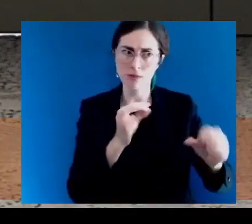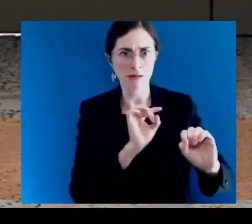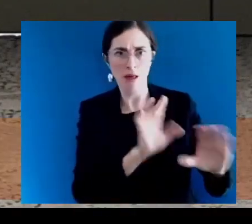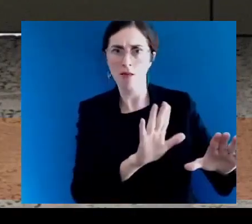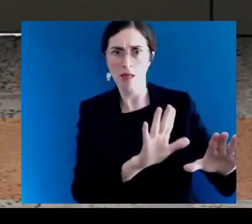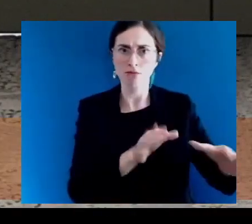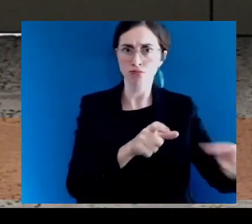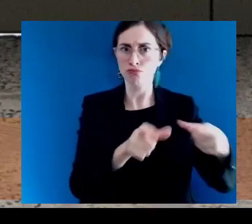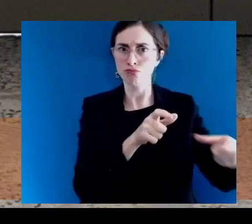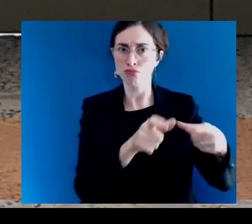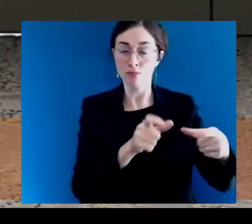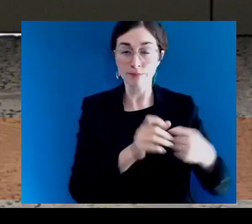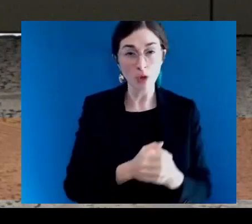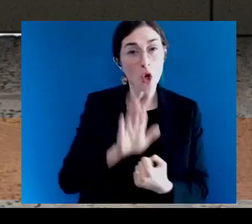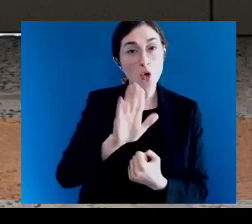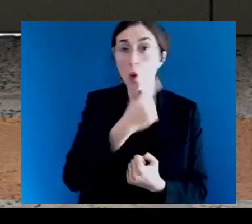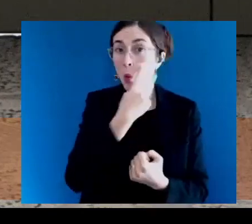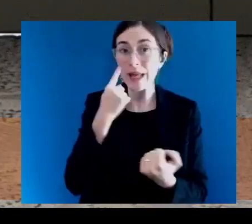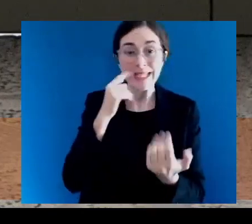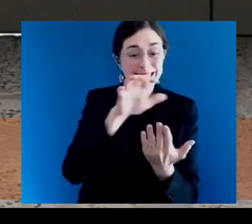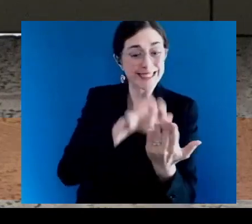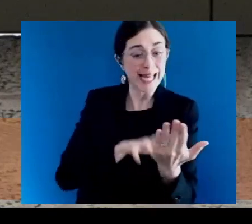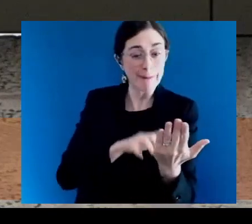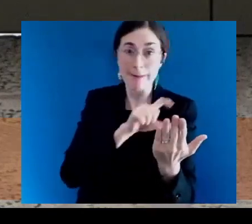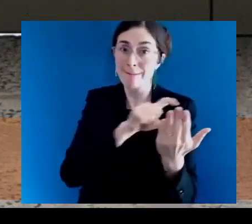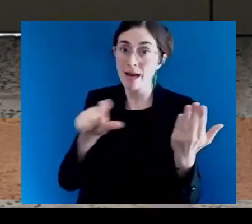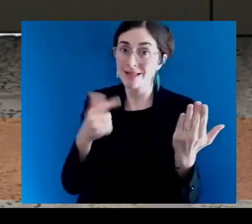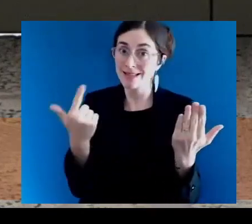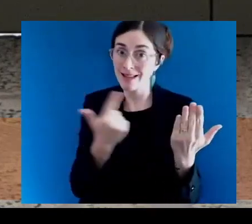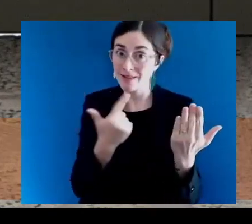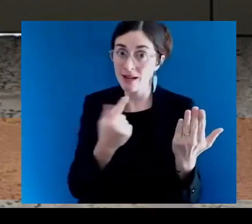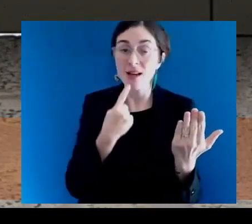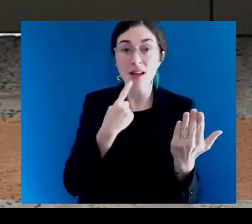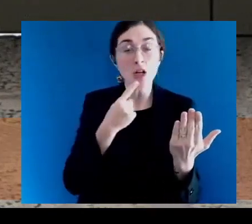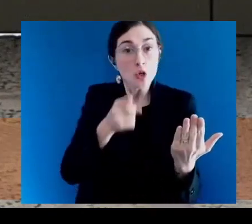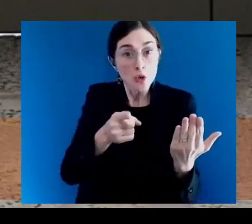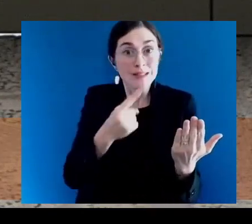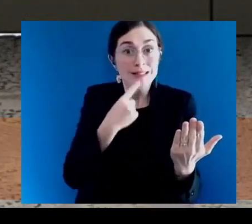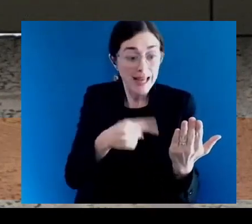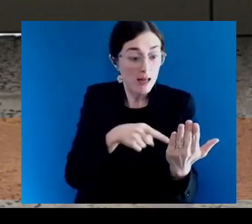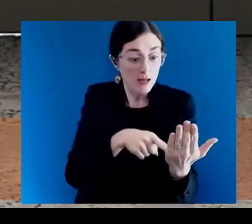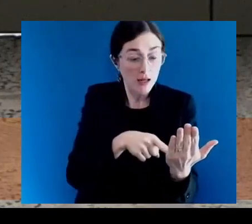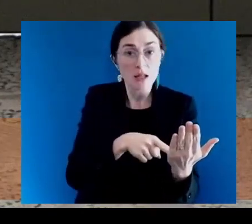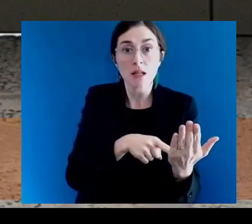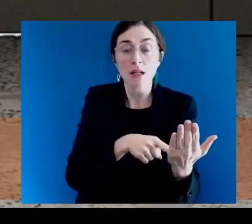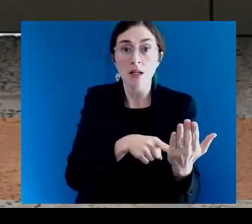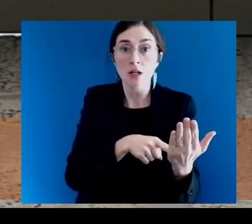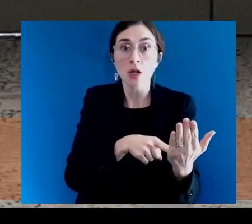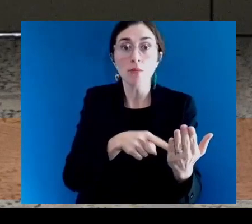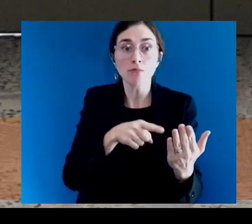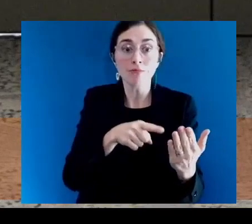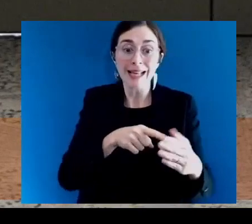state in paragraph 17 that for you, self-determination and country are interwoven.